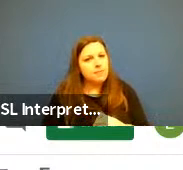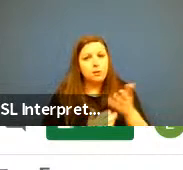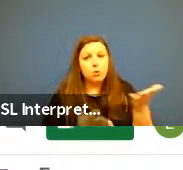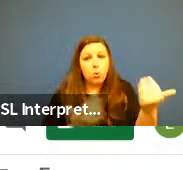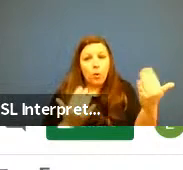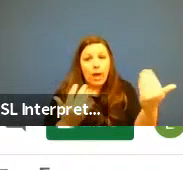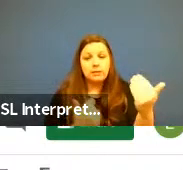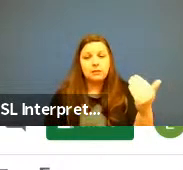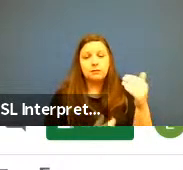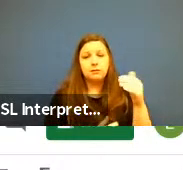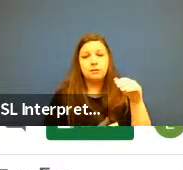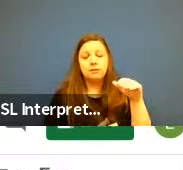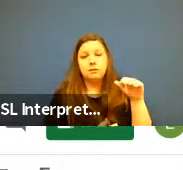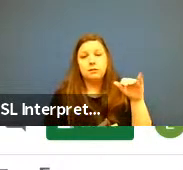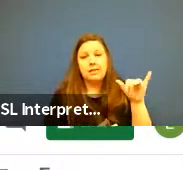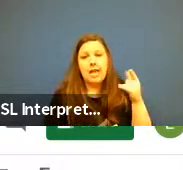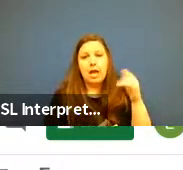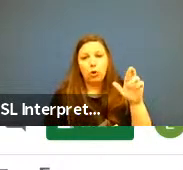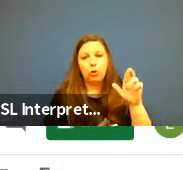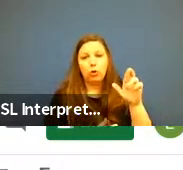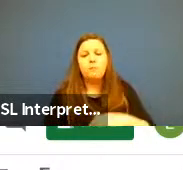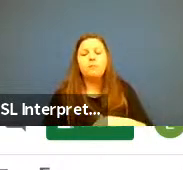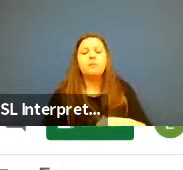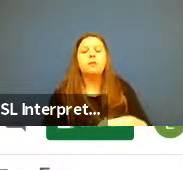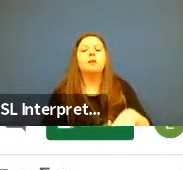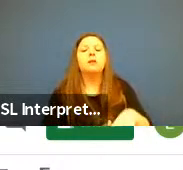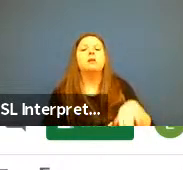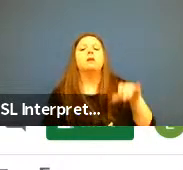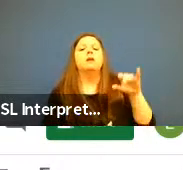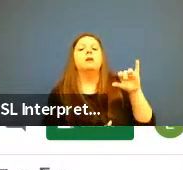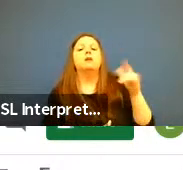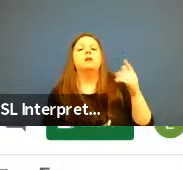Tish. I was just going to say, I mean, I think